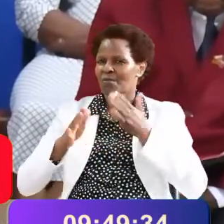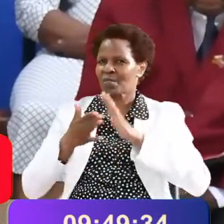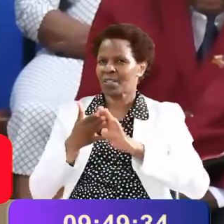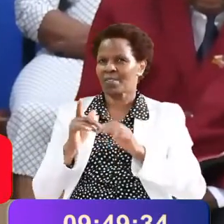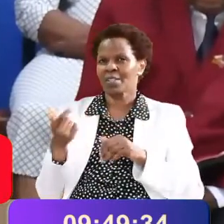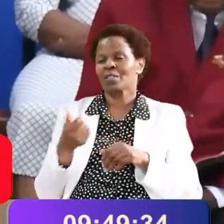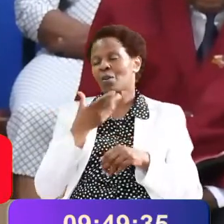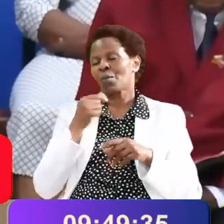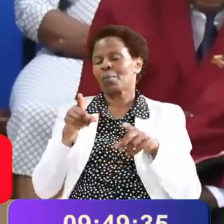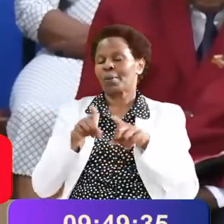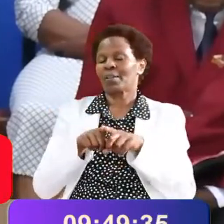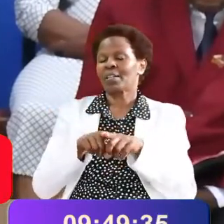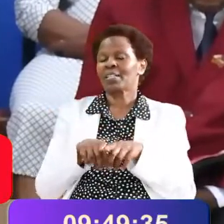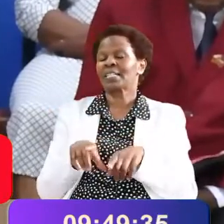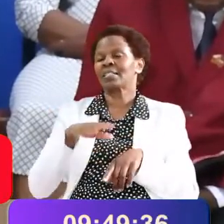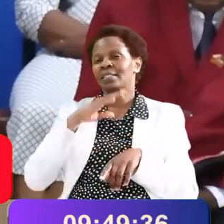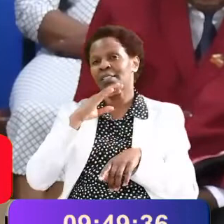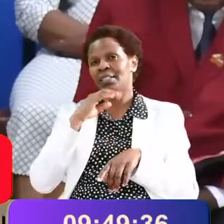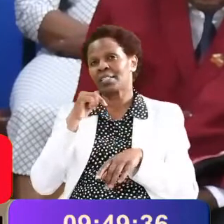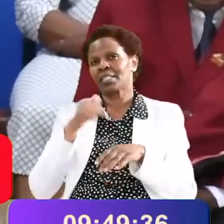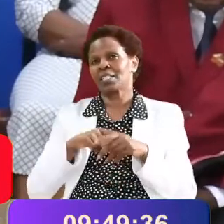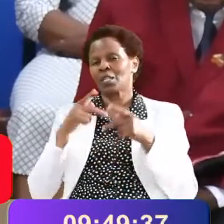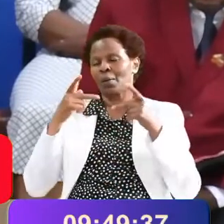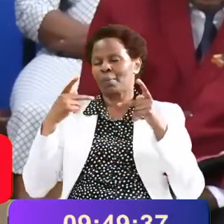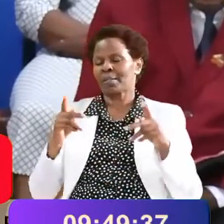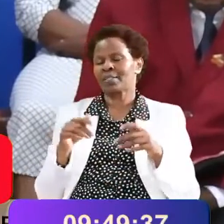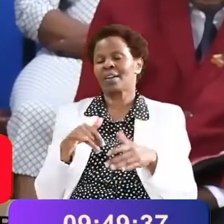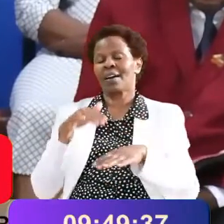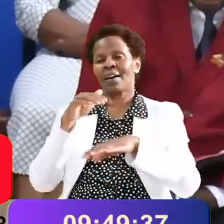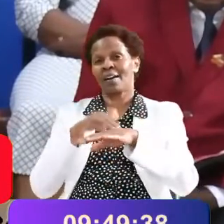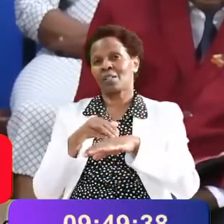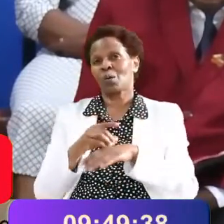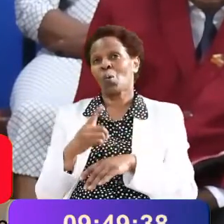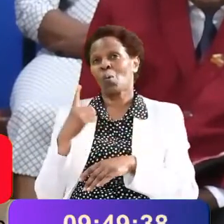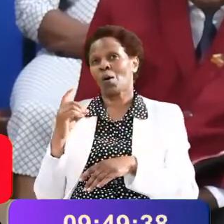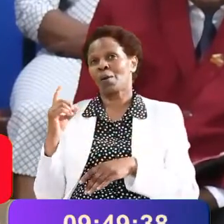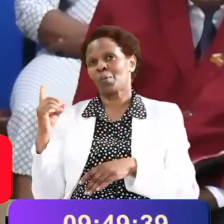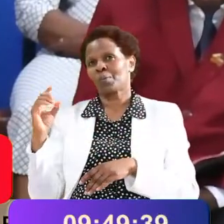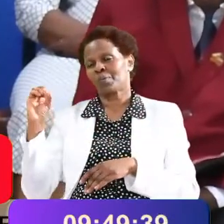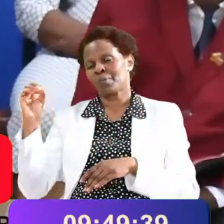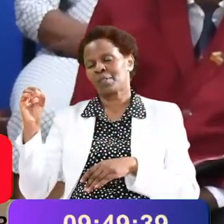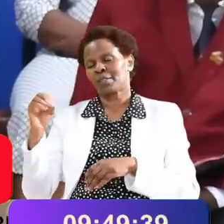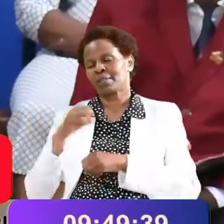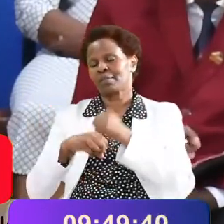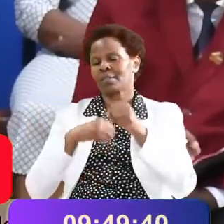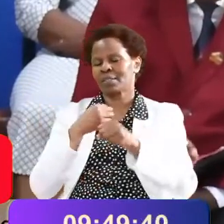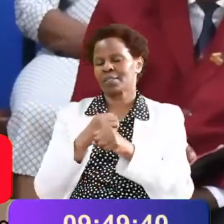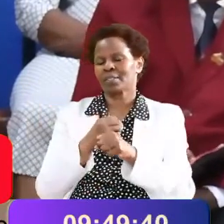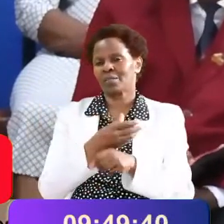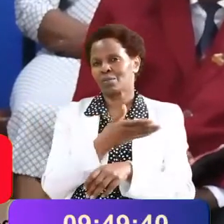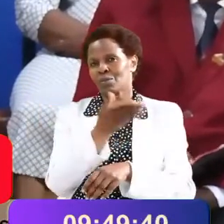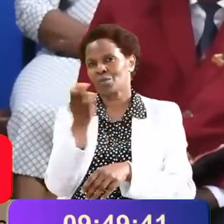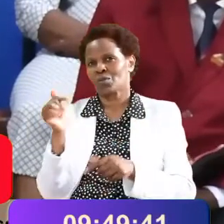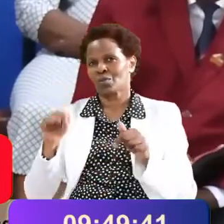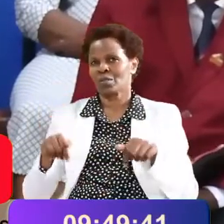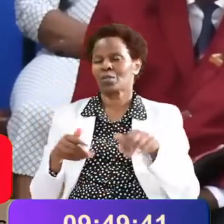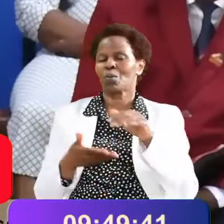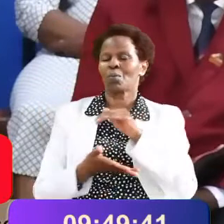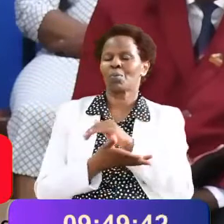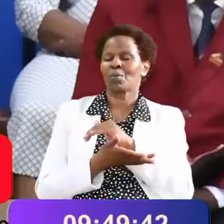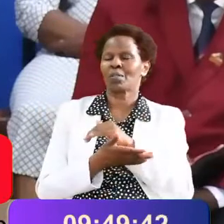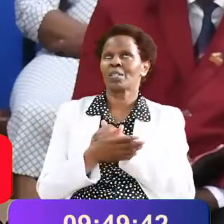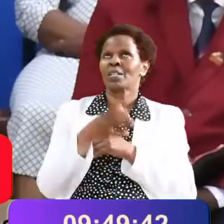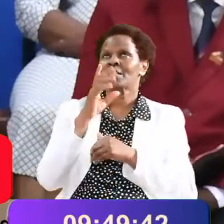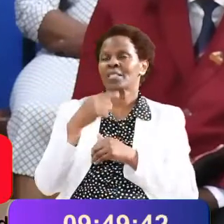he died in peace at 110 years. So brothers and sisters, this morning, God is telling us that